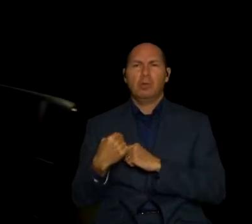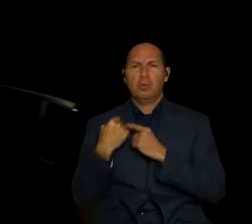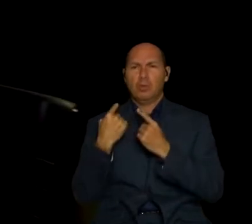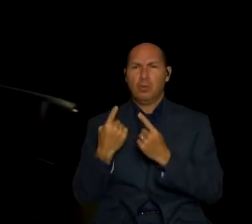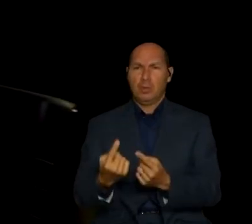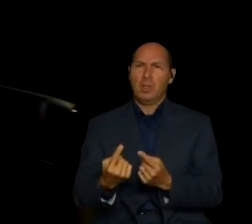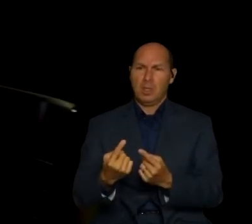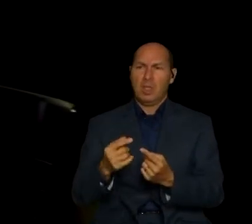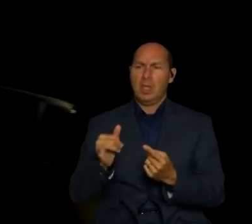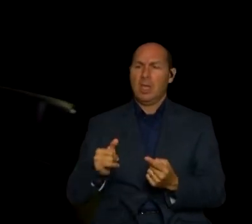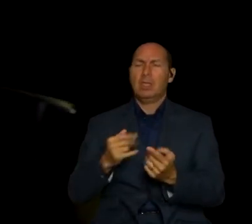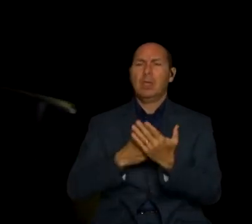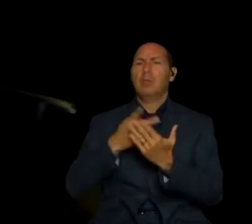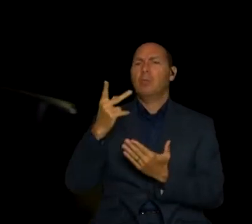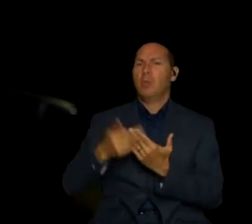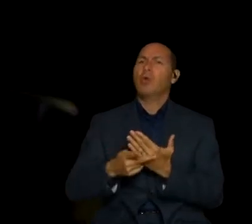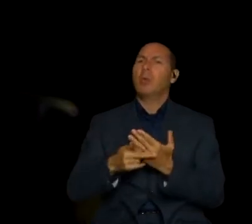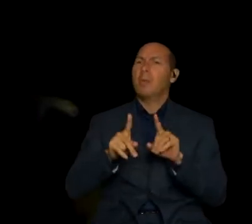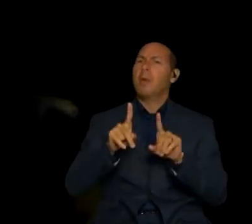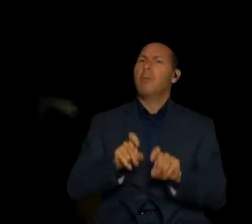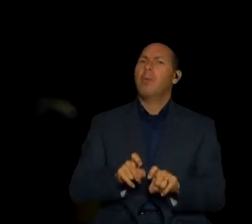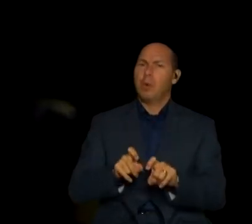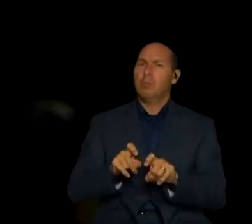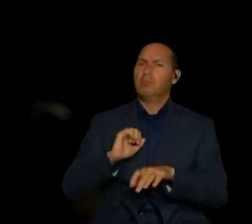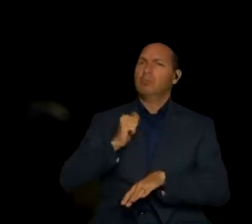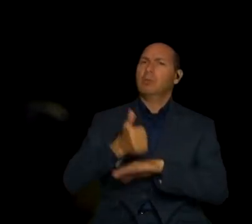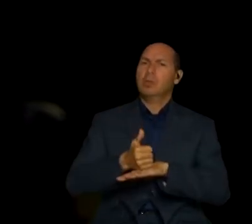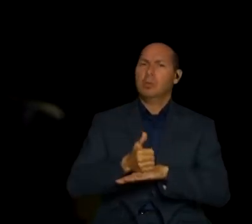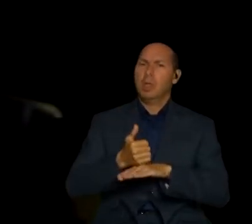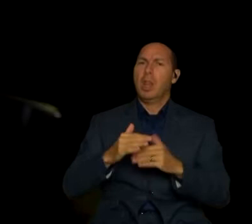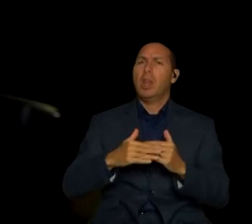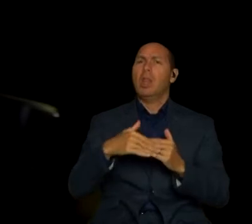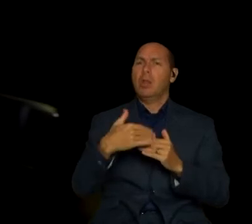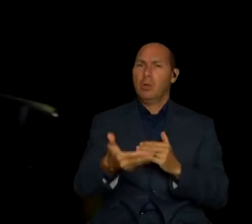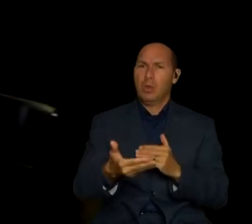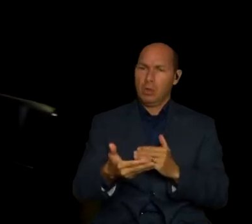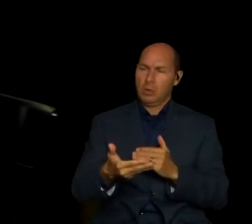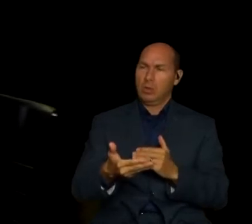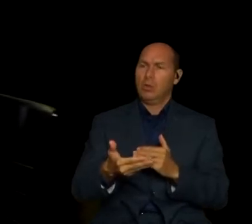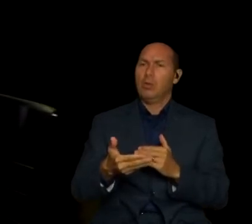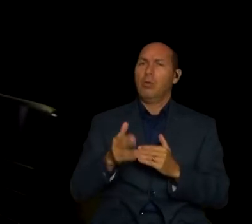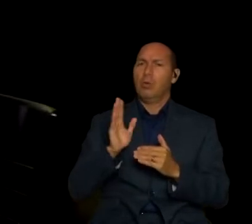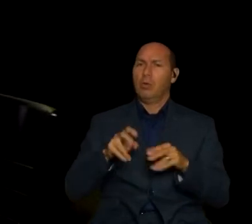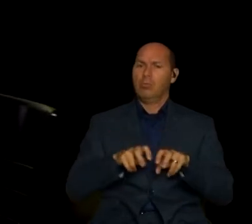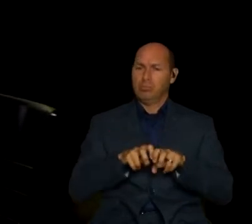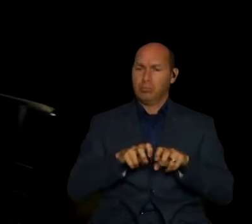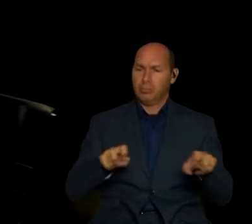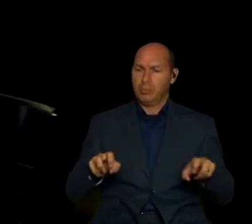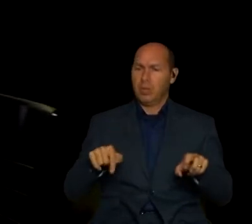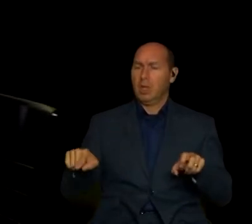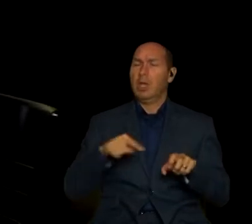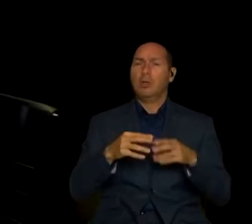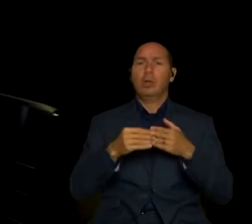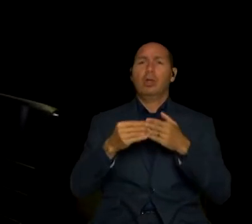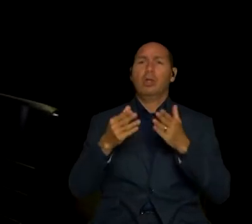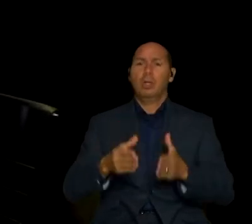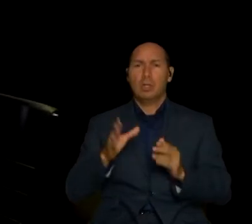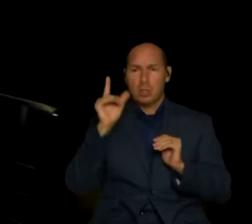with this reform and the implementation of this pilot program, and then we will discuss in a